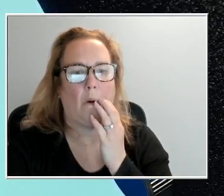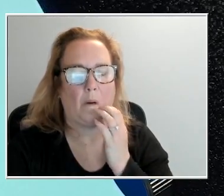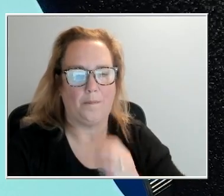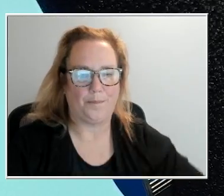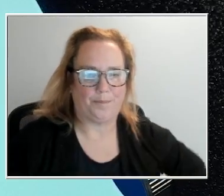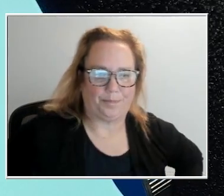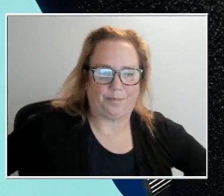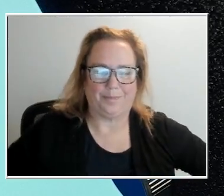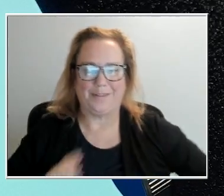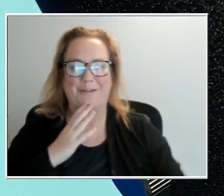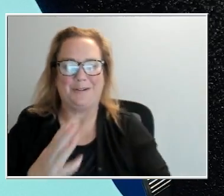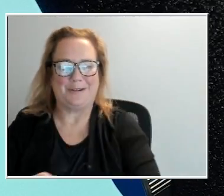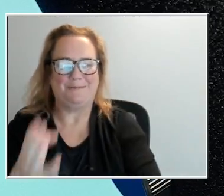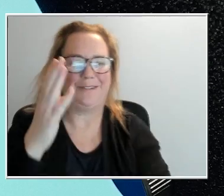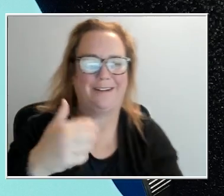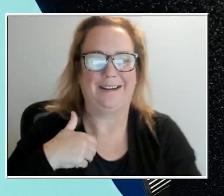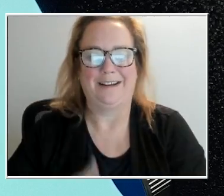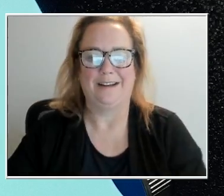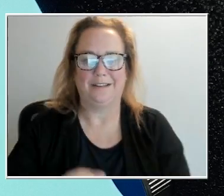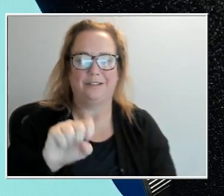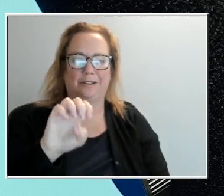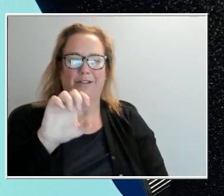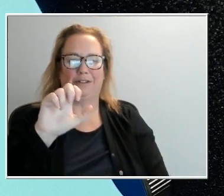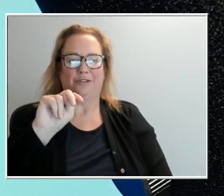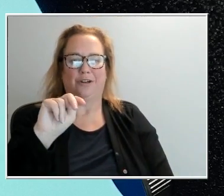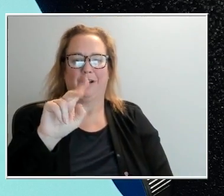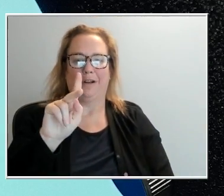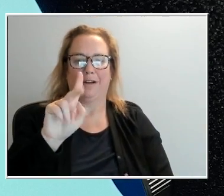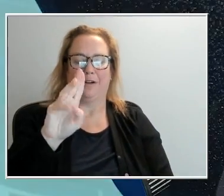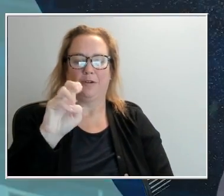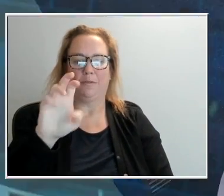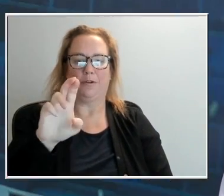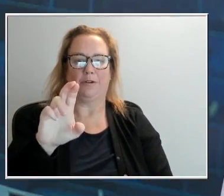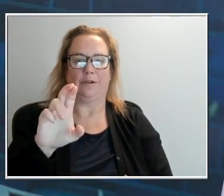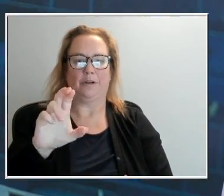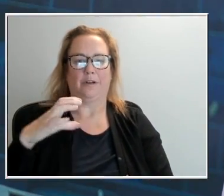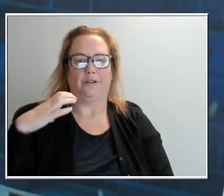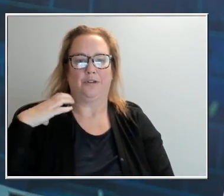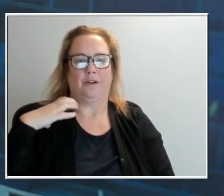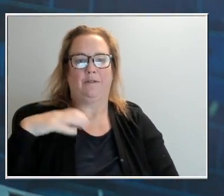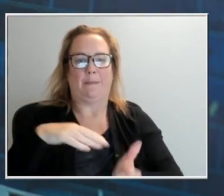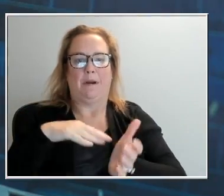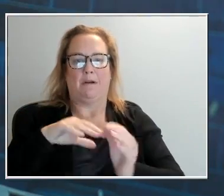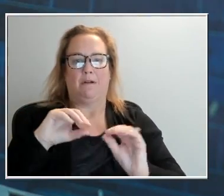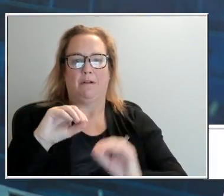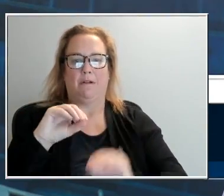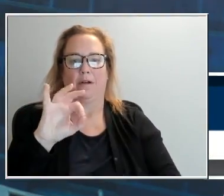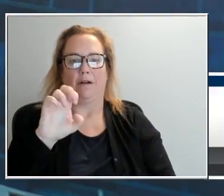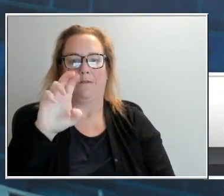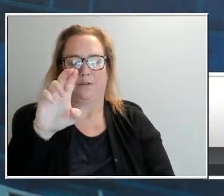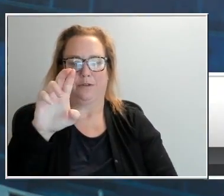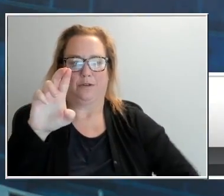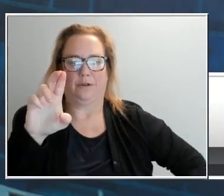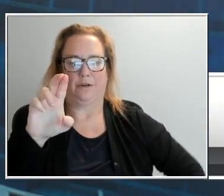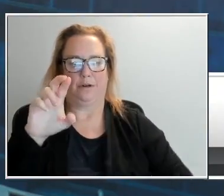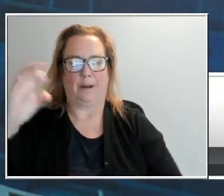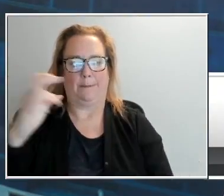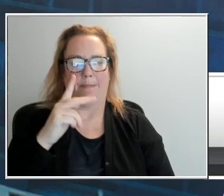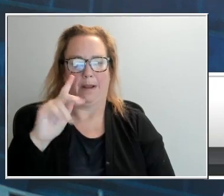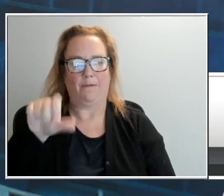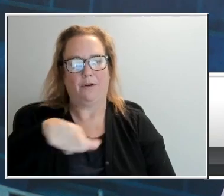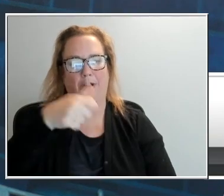Good morning. I'm Dr. Sean Coomer, Chief Medical Officer for the Kansas City Division of the University of Kansas Health System. I'm back for another edition of Open